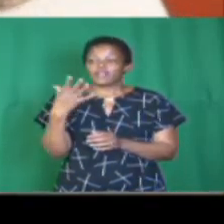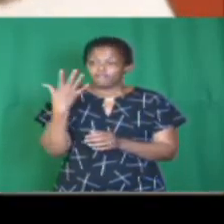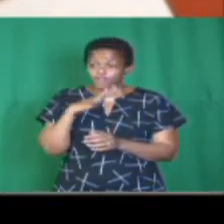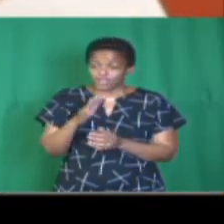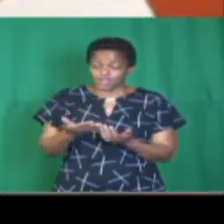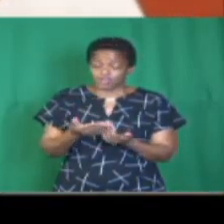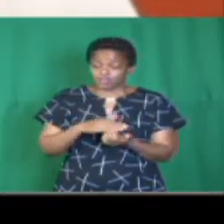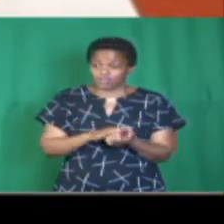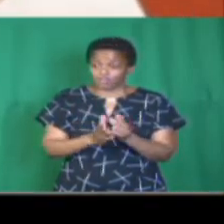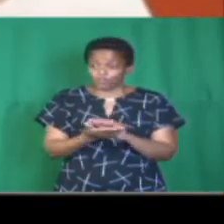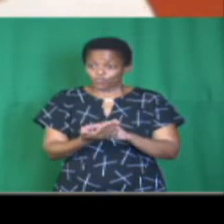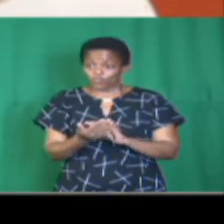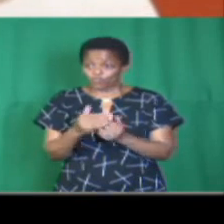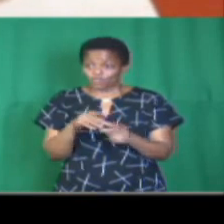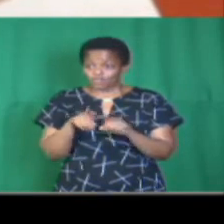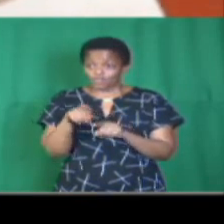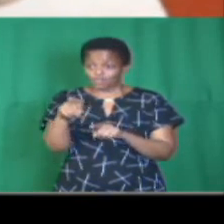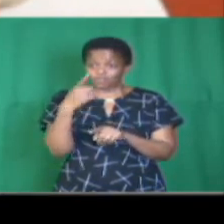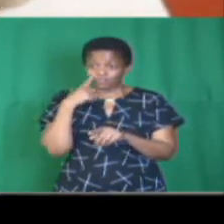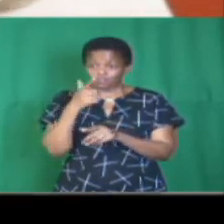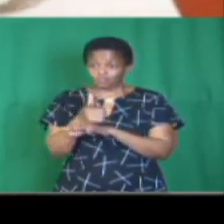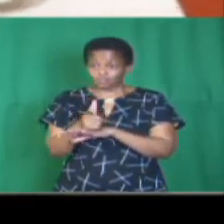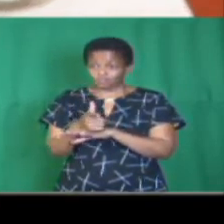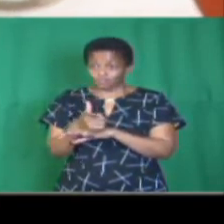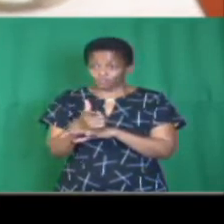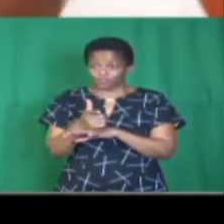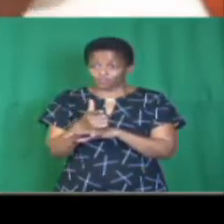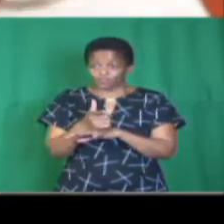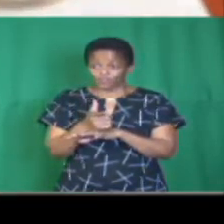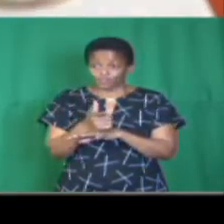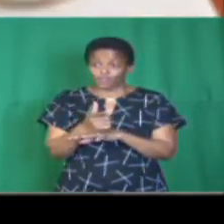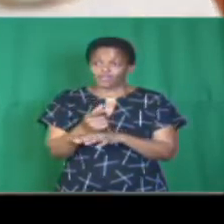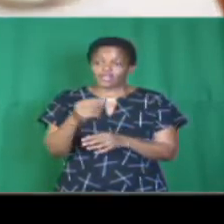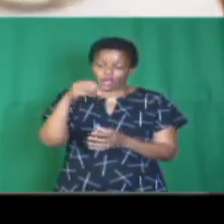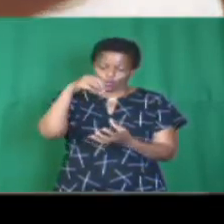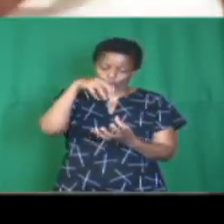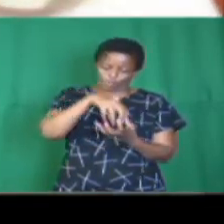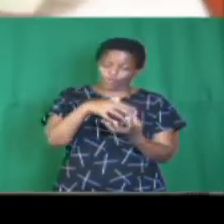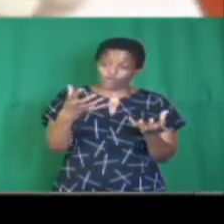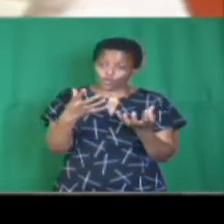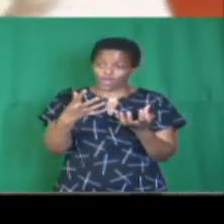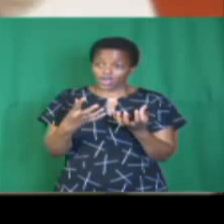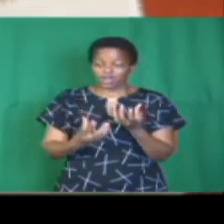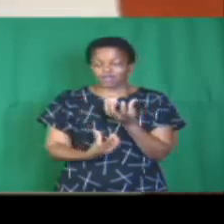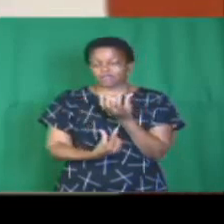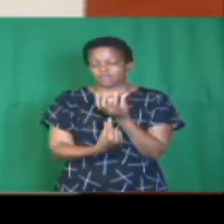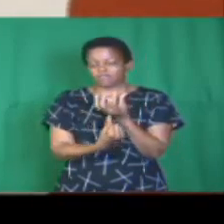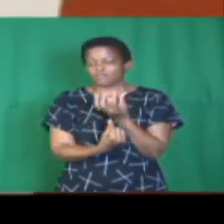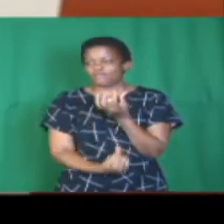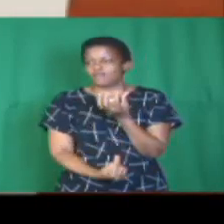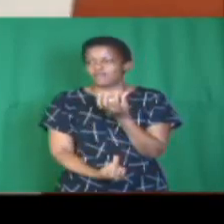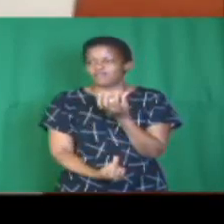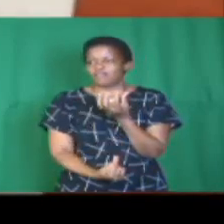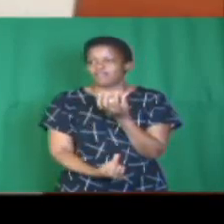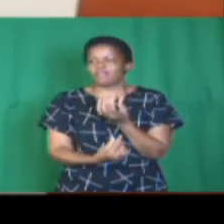paper is put in the filter funnel. Yes, that's the filter funnel. We then put the